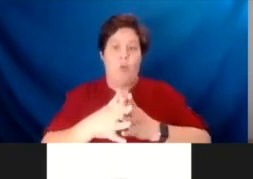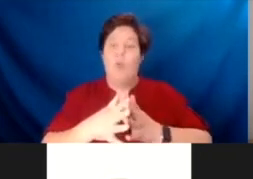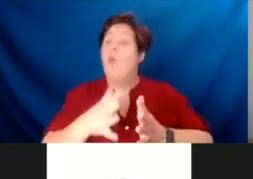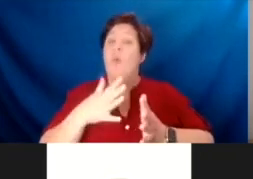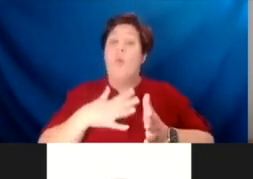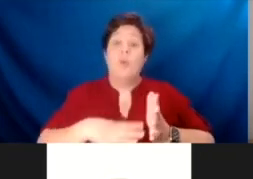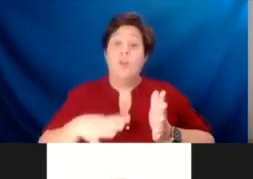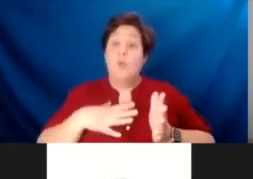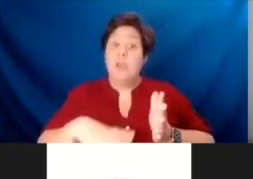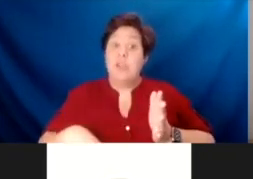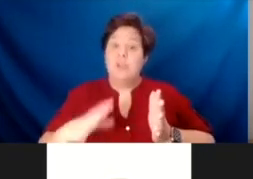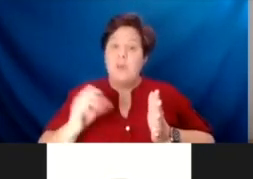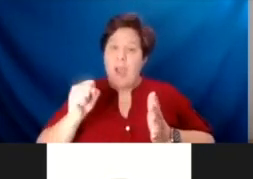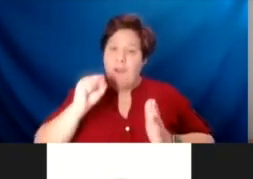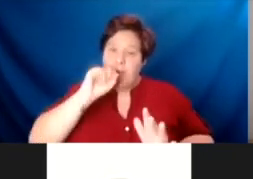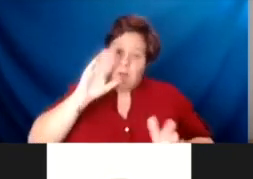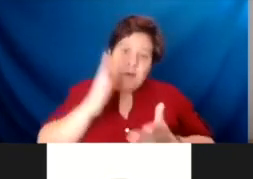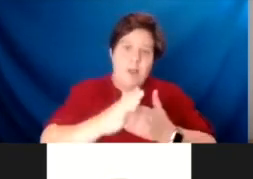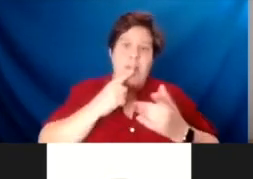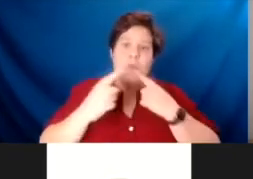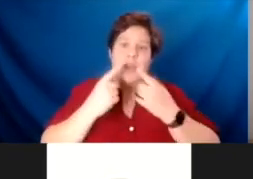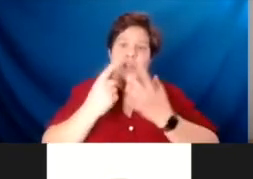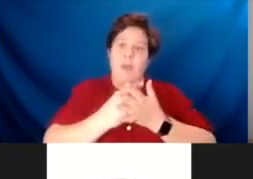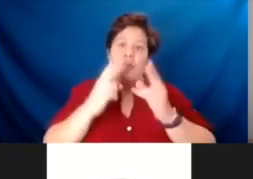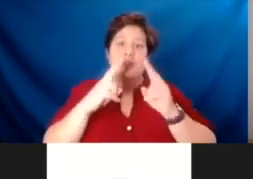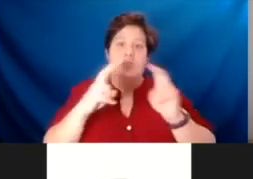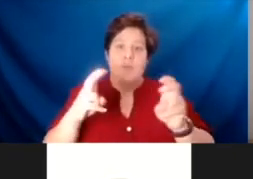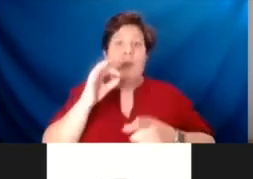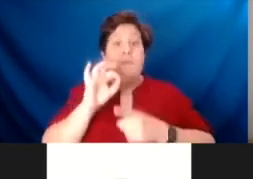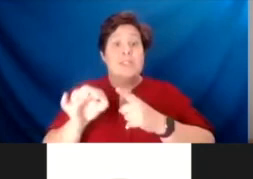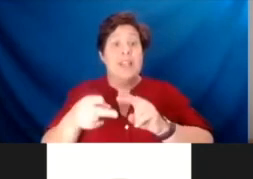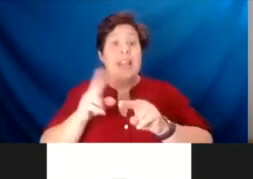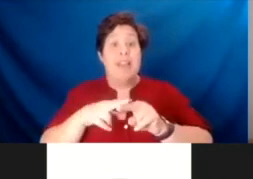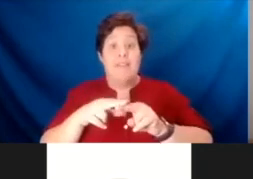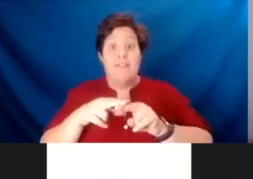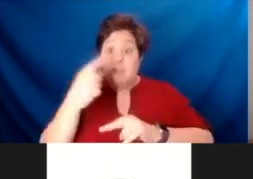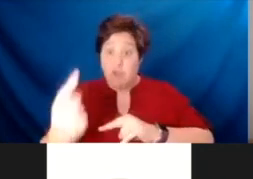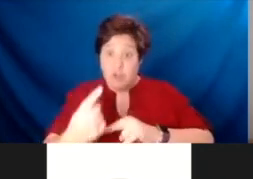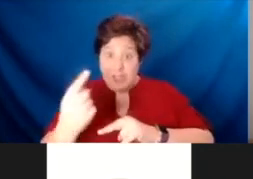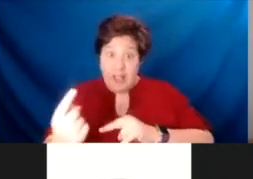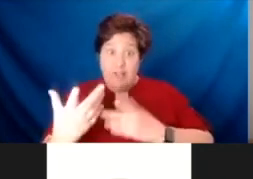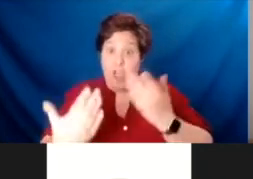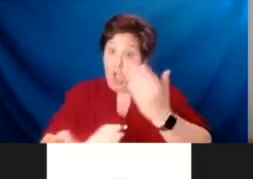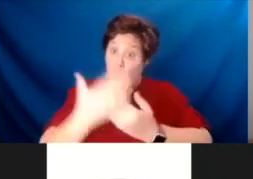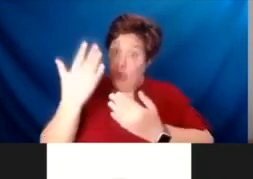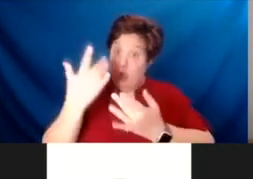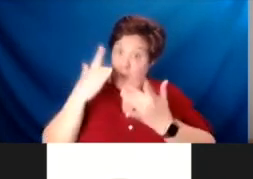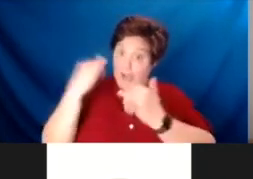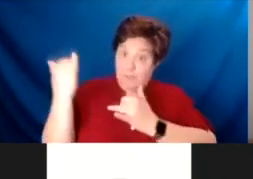need to have this defined information on the subject matter, especially if it's for yourself and kind of a new